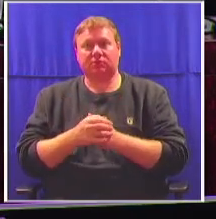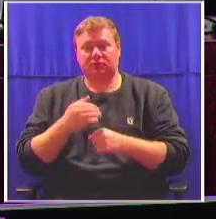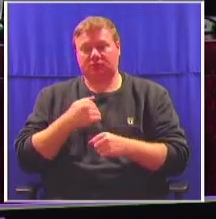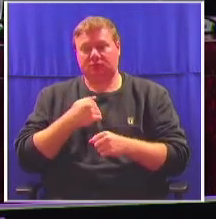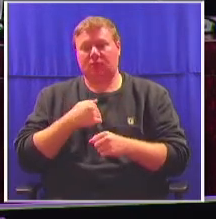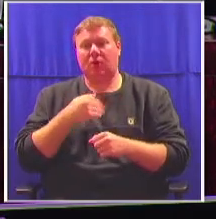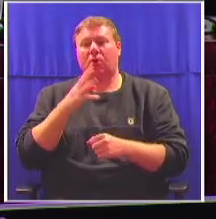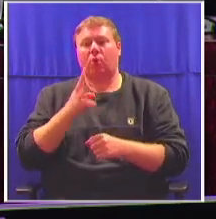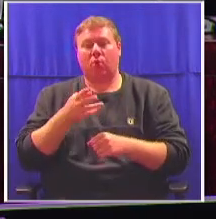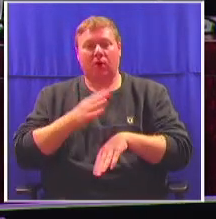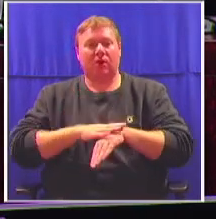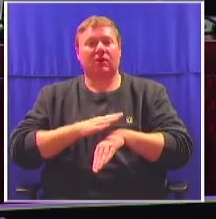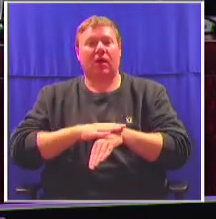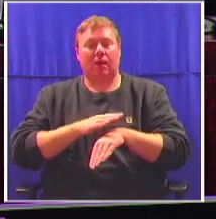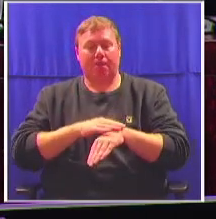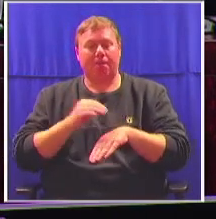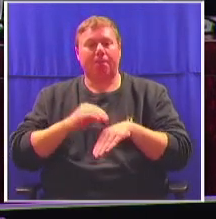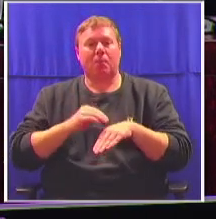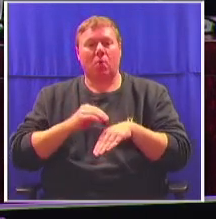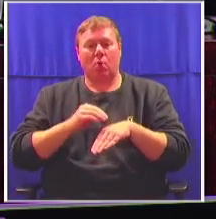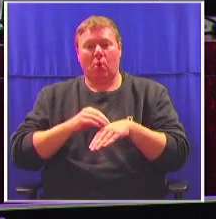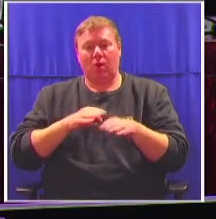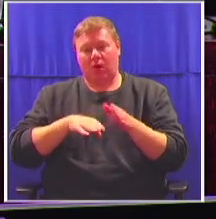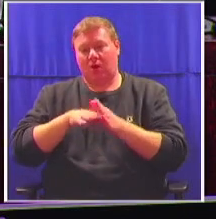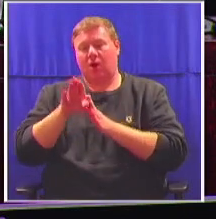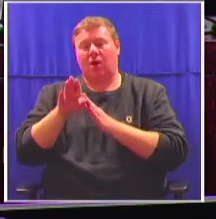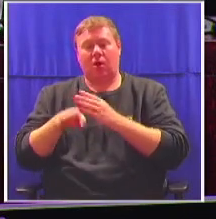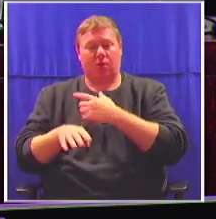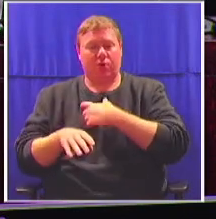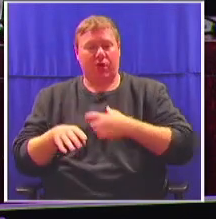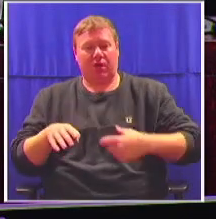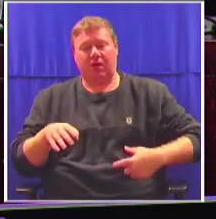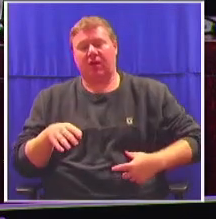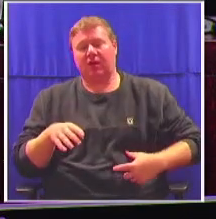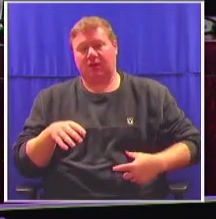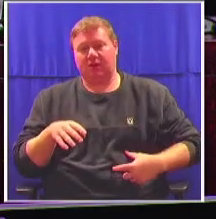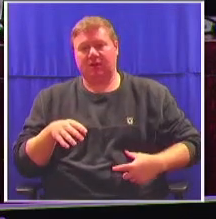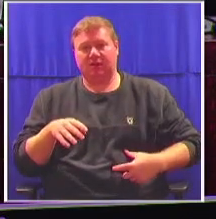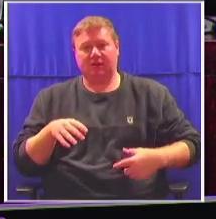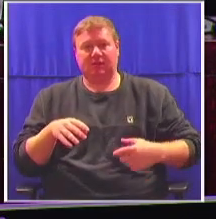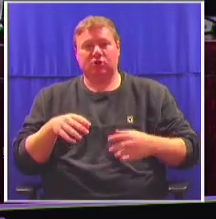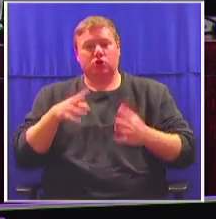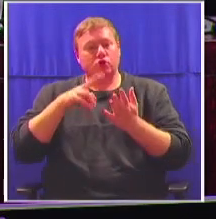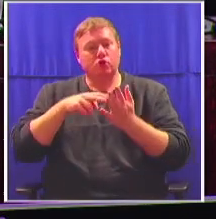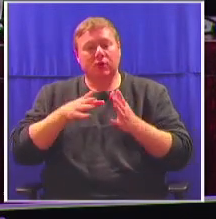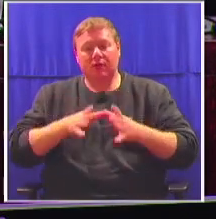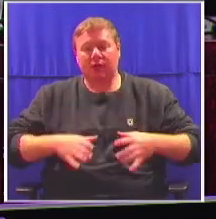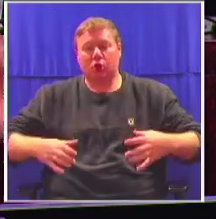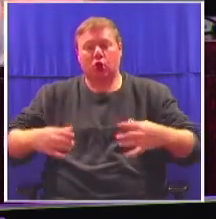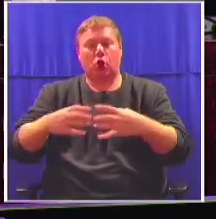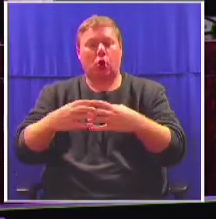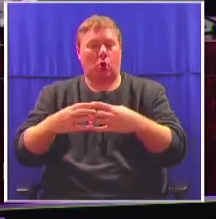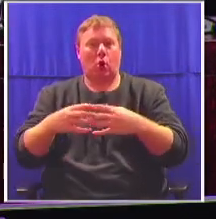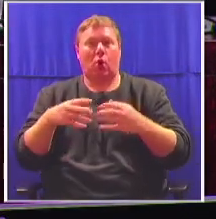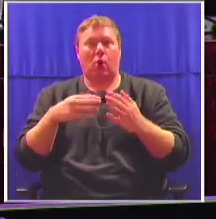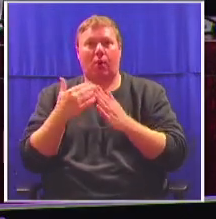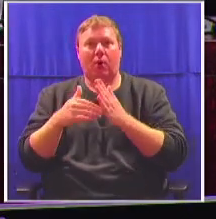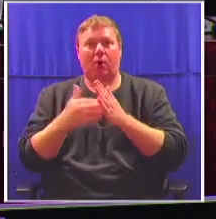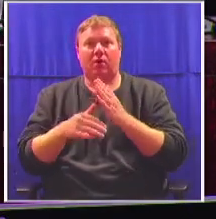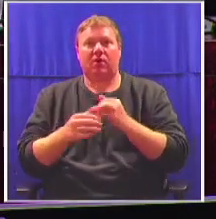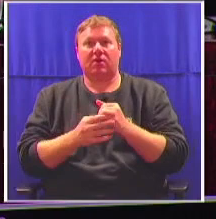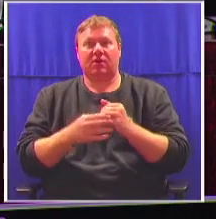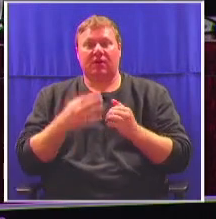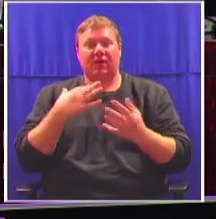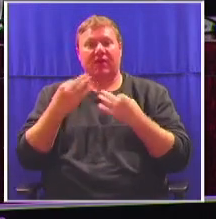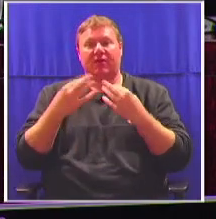more time in enhancing the President's Reading Circle program that I will invite a number